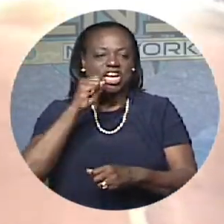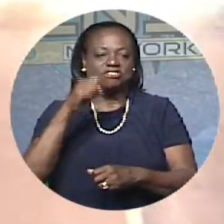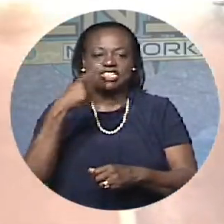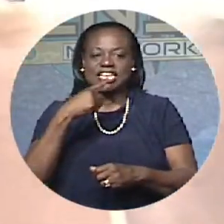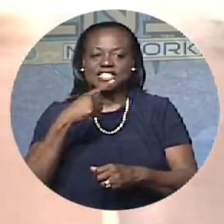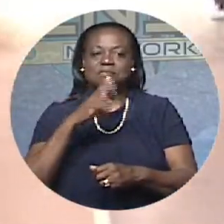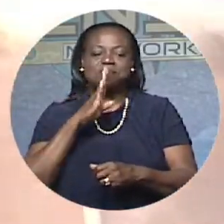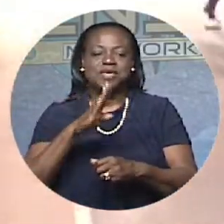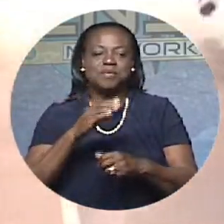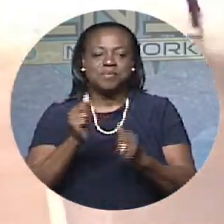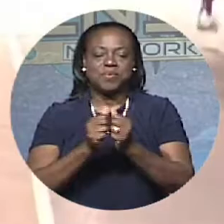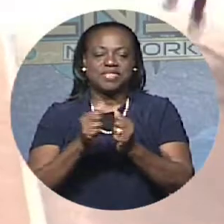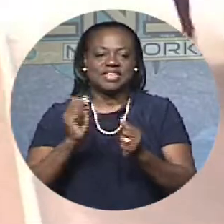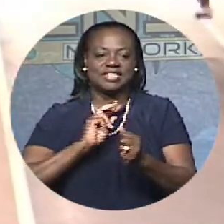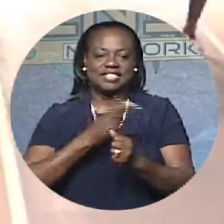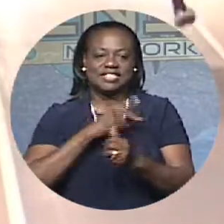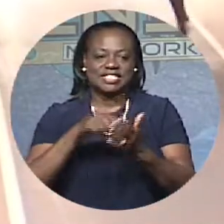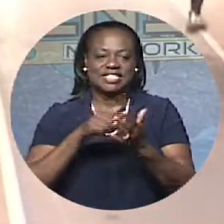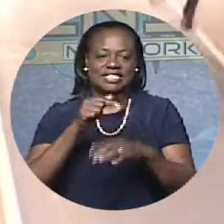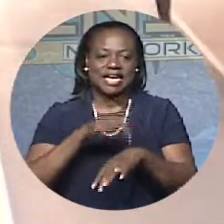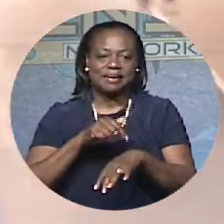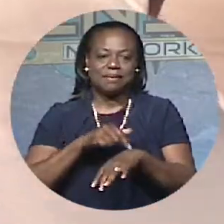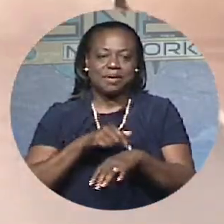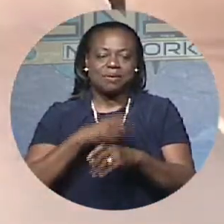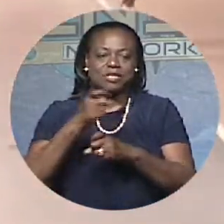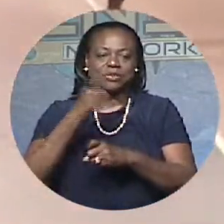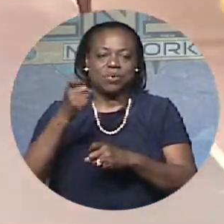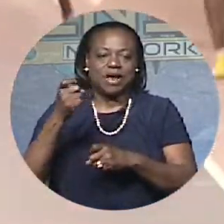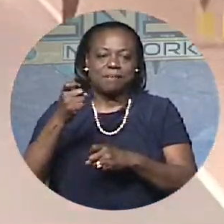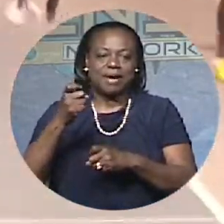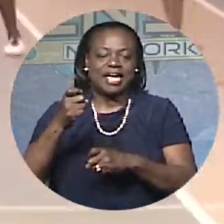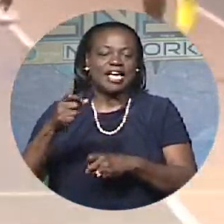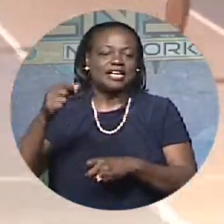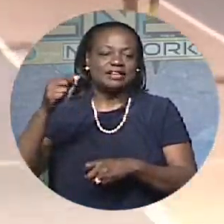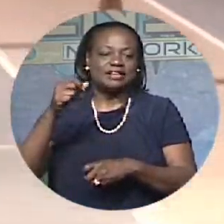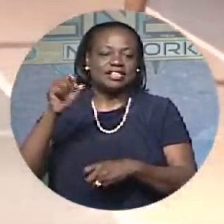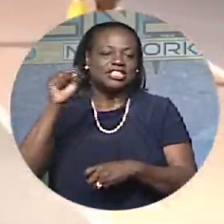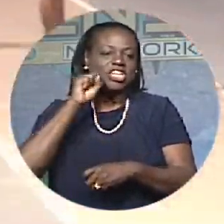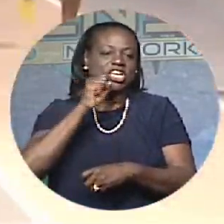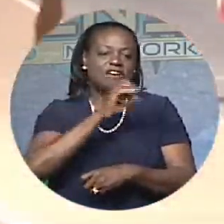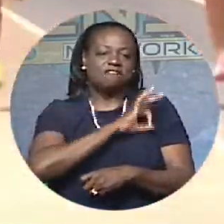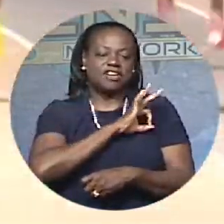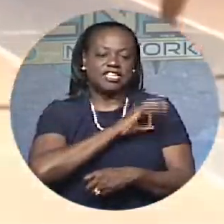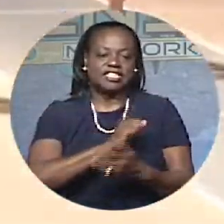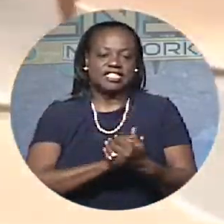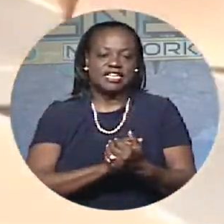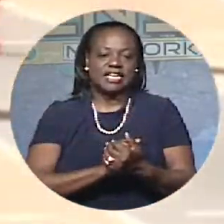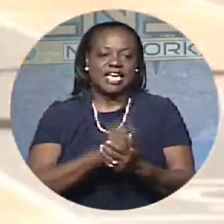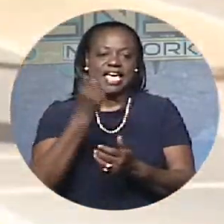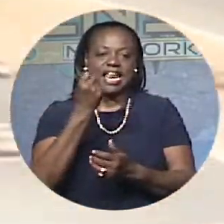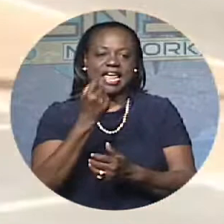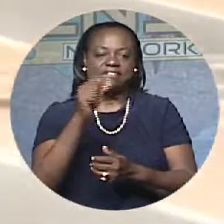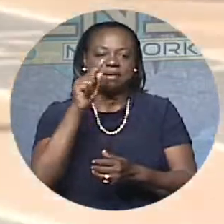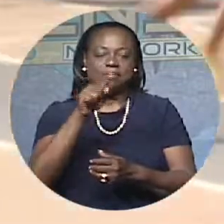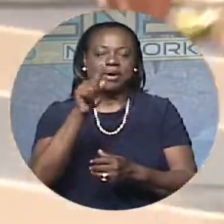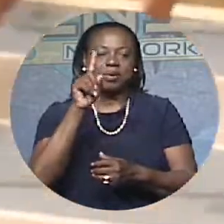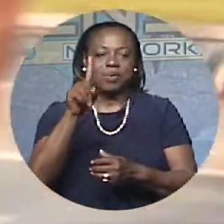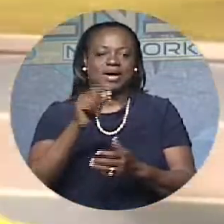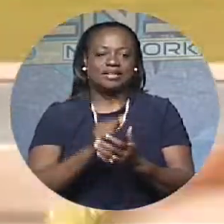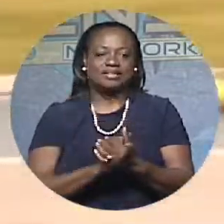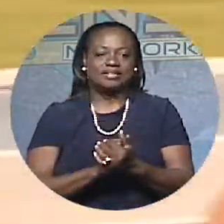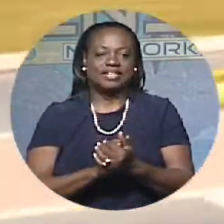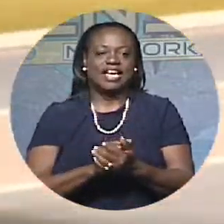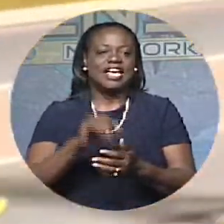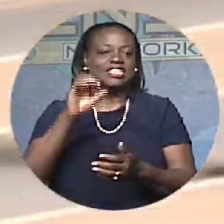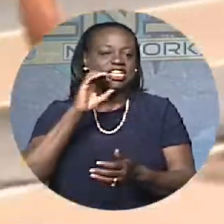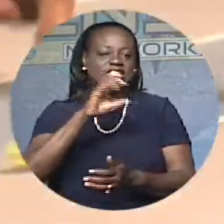women's 100 meter dash, that was won by Shaniqua Q. Ferguson in a time of 11.18 seconds. Cashay Ambrister,